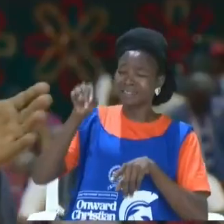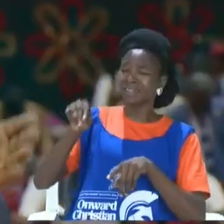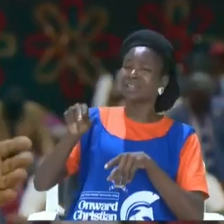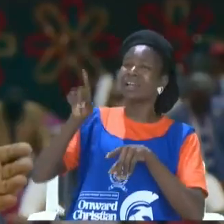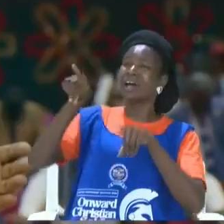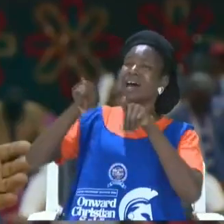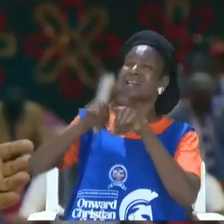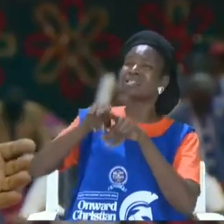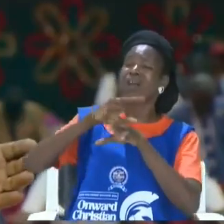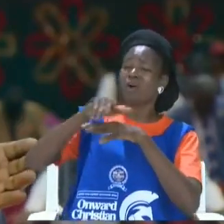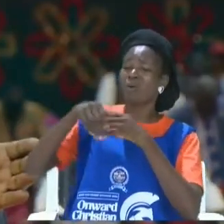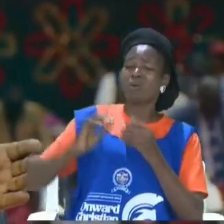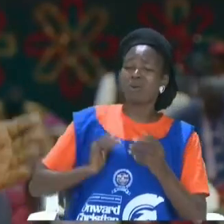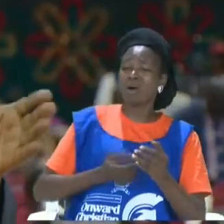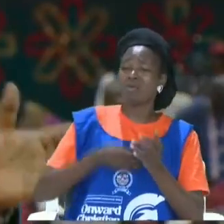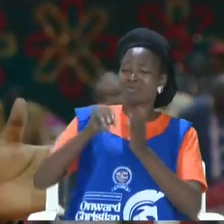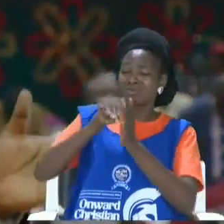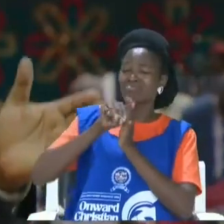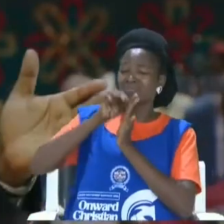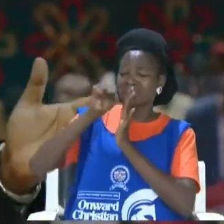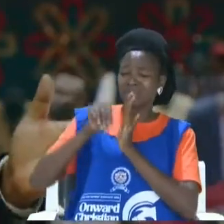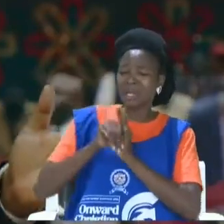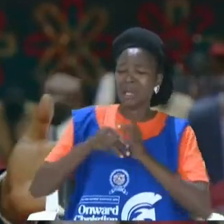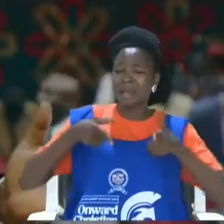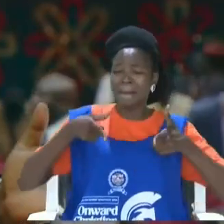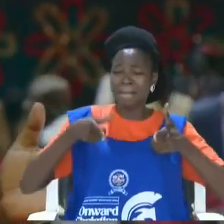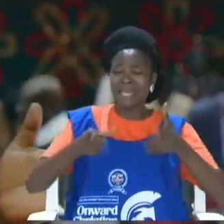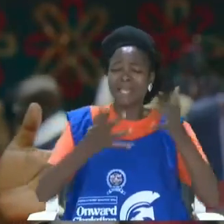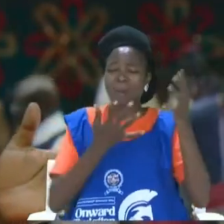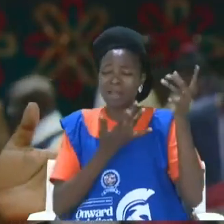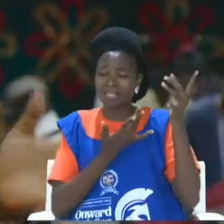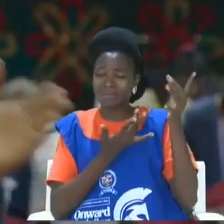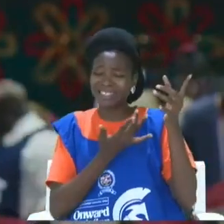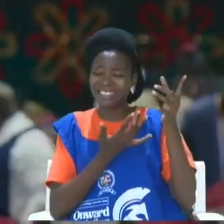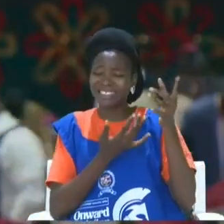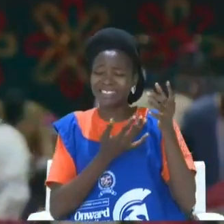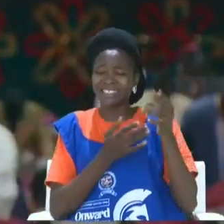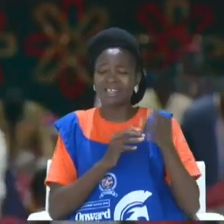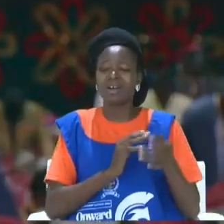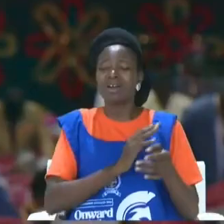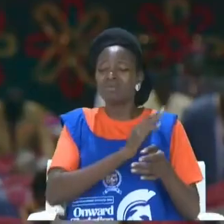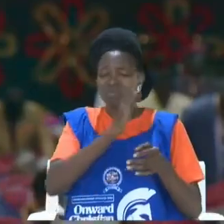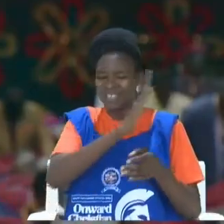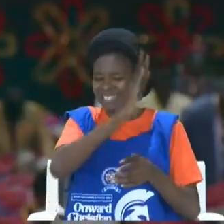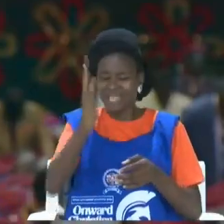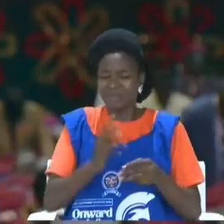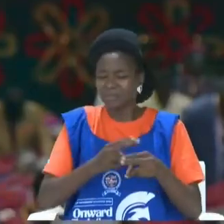her mistress, may our expectations not be cut short.